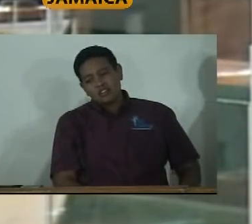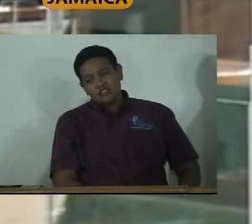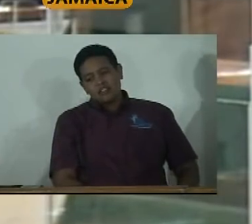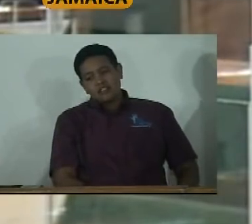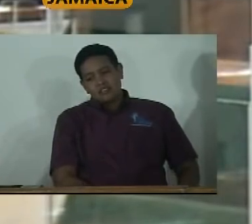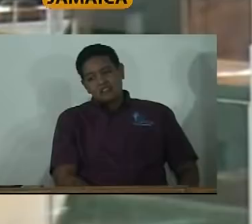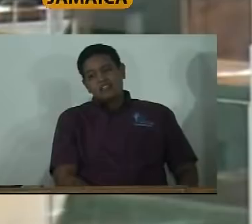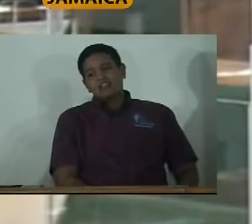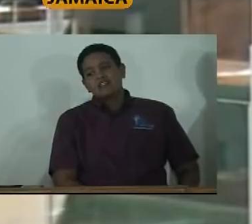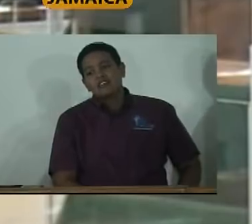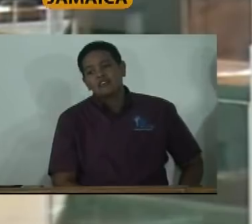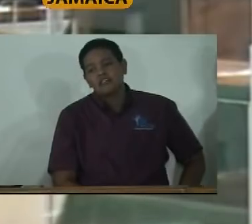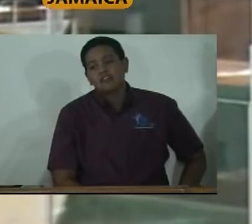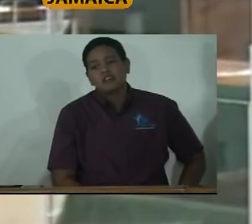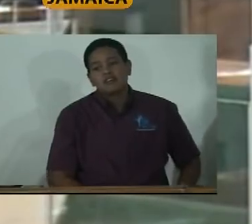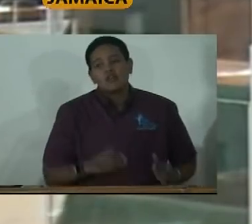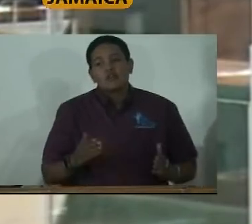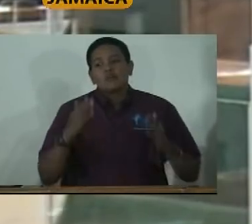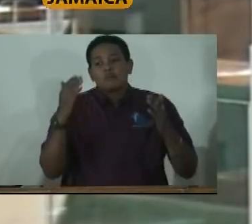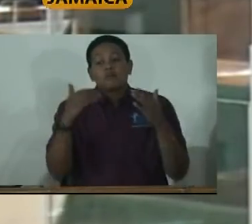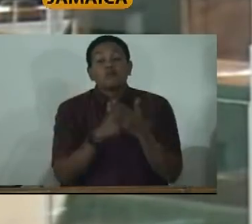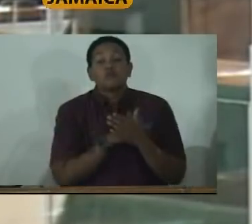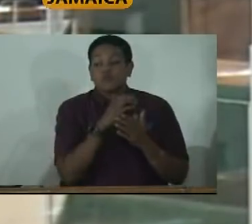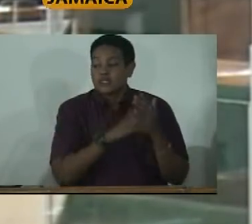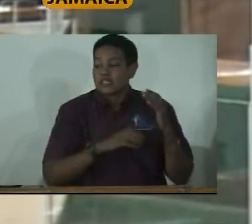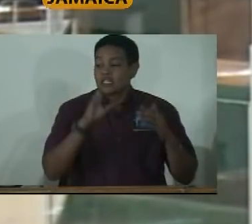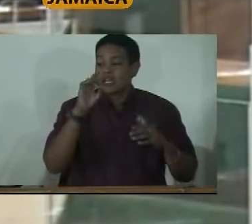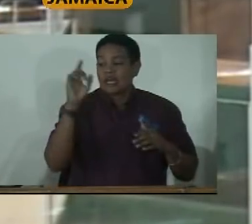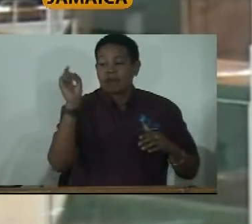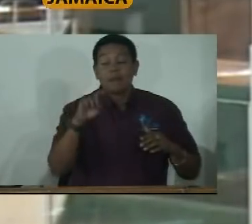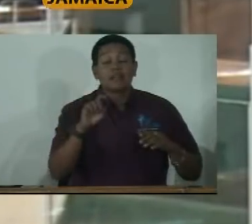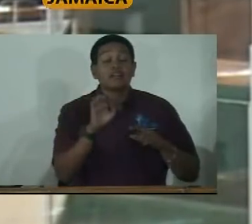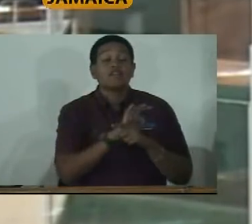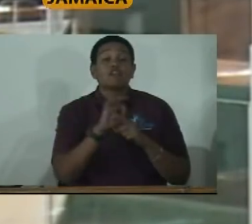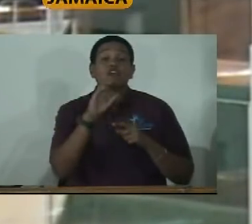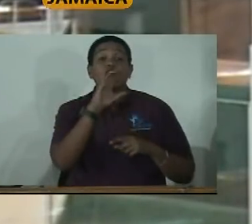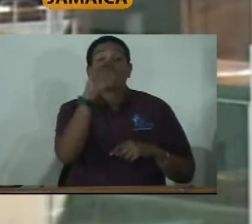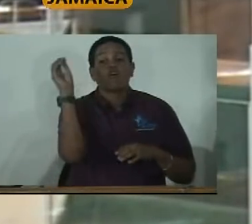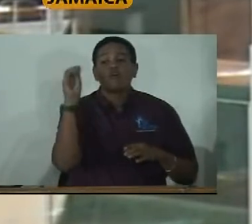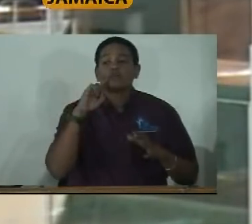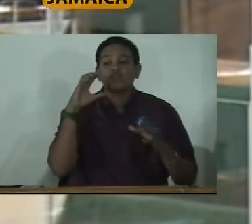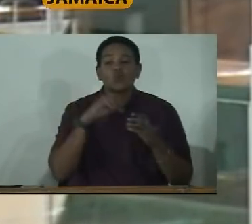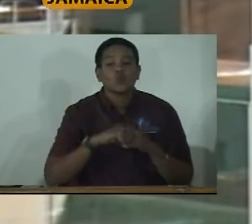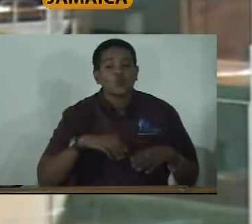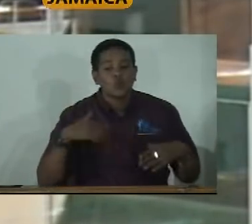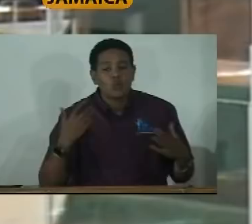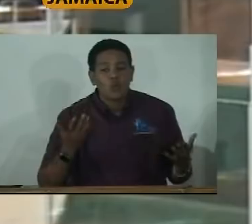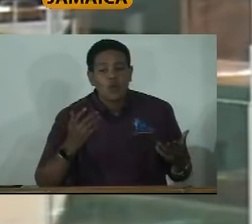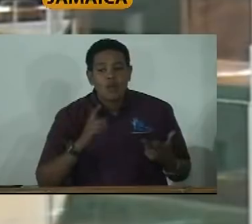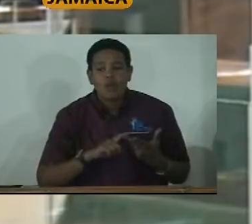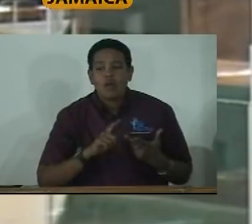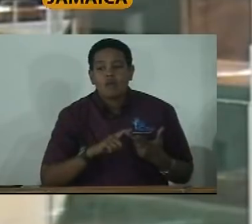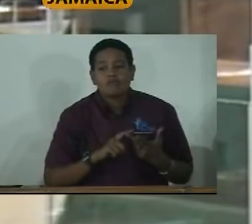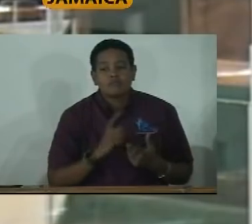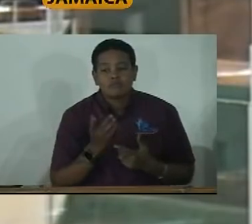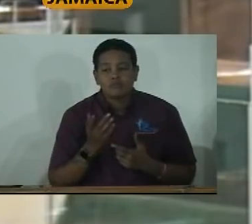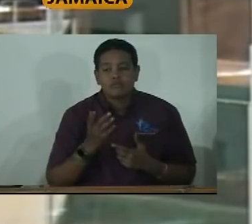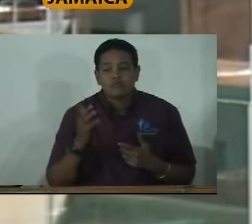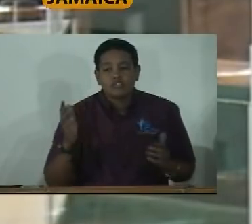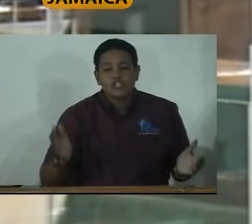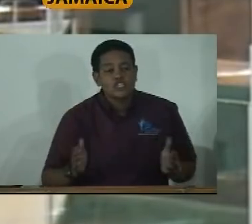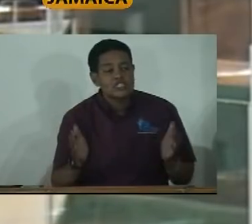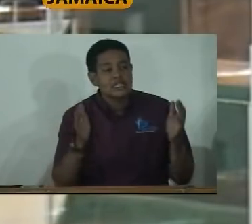The proposed new Section 8 mandates the functions of the corporation, which include, among other things, as follows: to